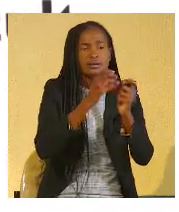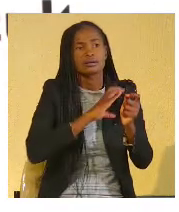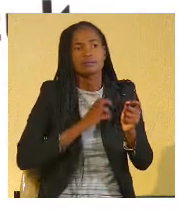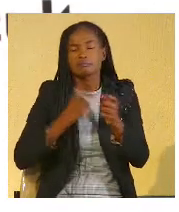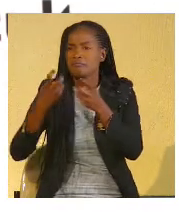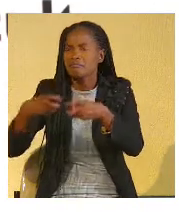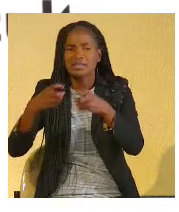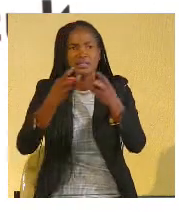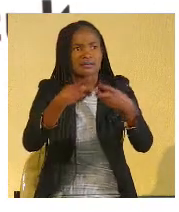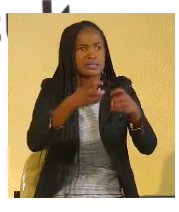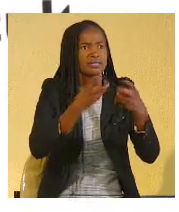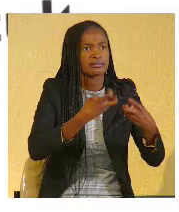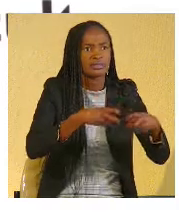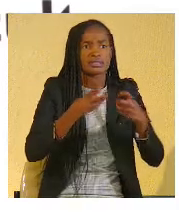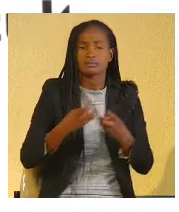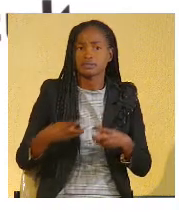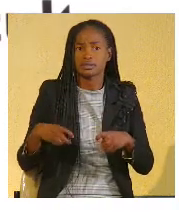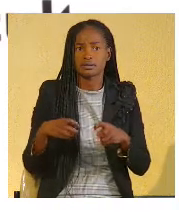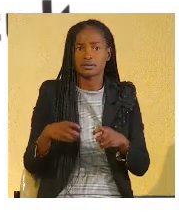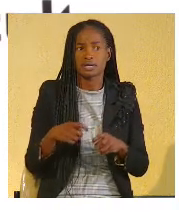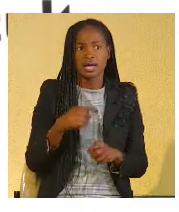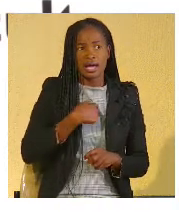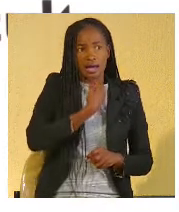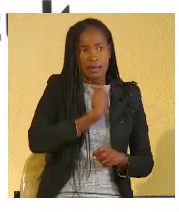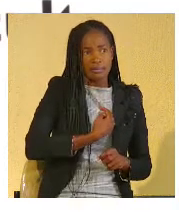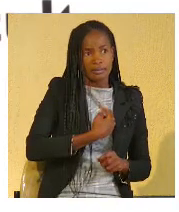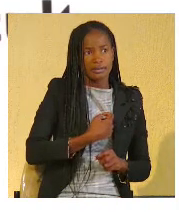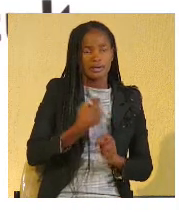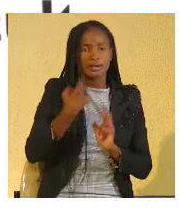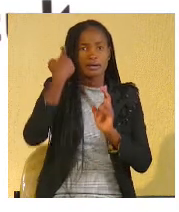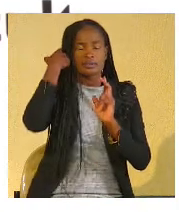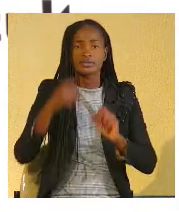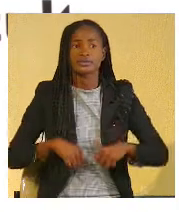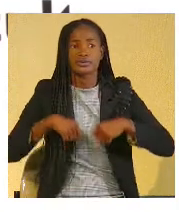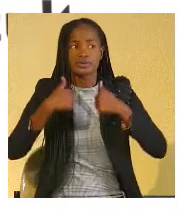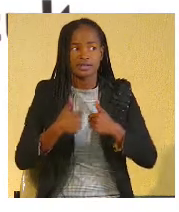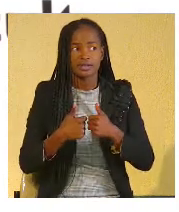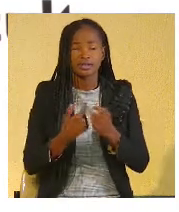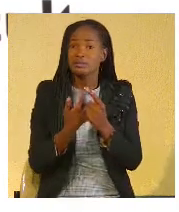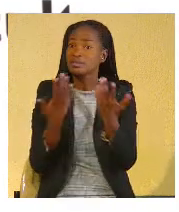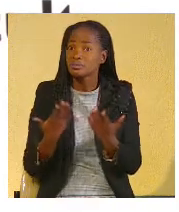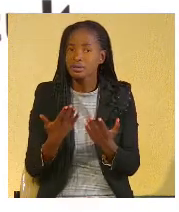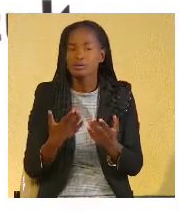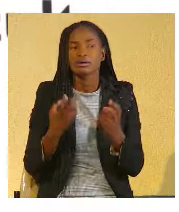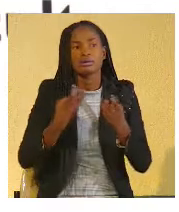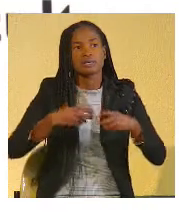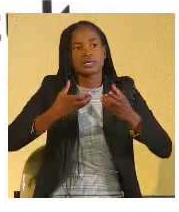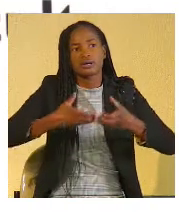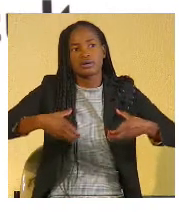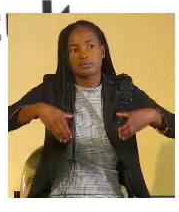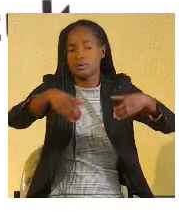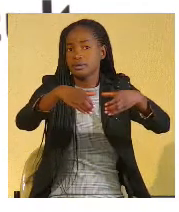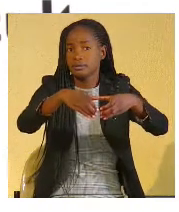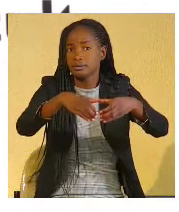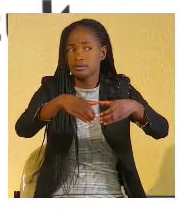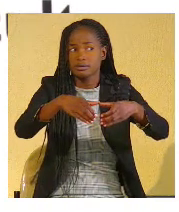Today, the Minister of Health and I, as we came here, we are directly coming from the deliberative cabinet meeting.